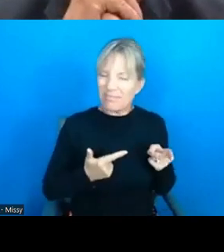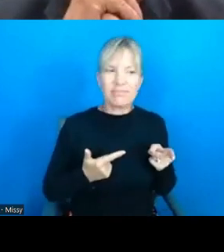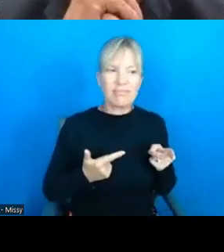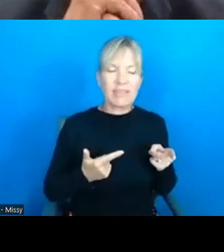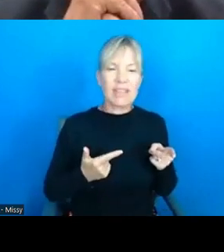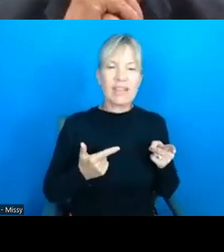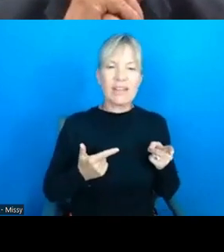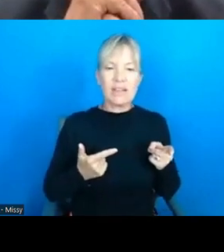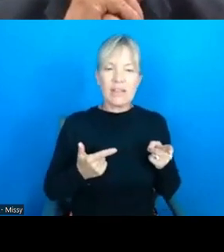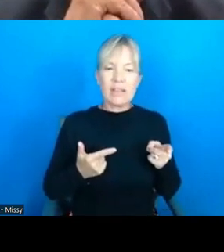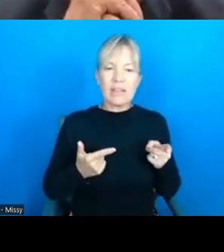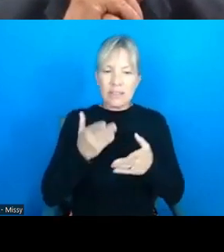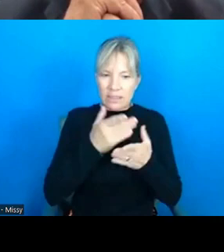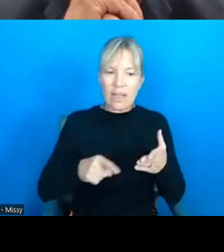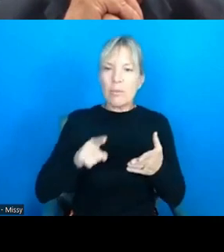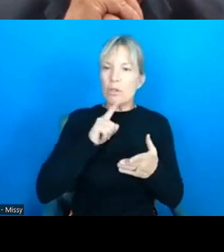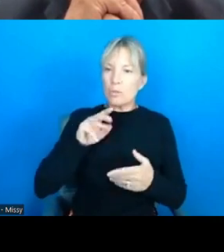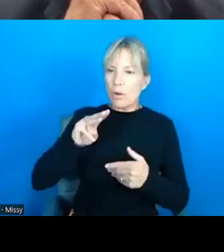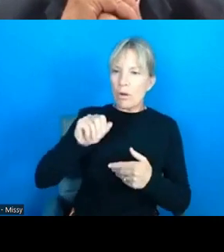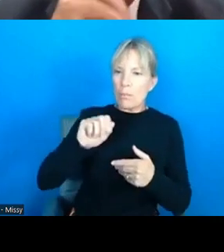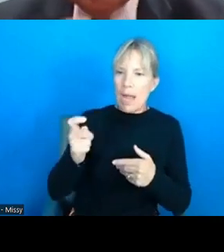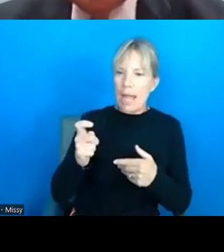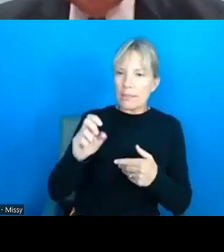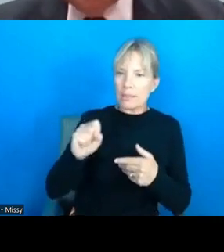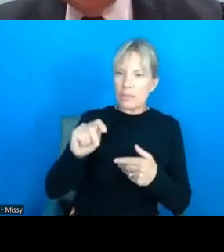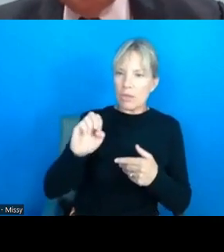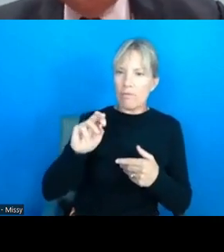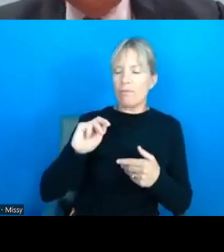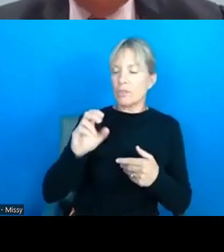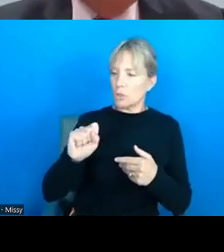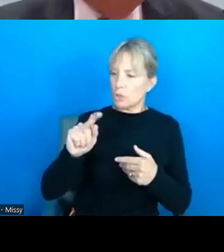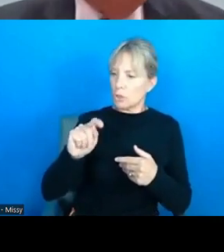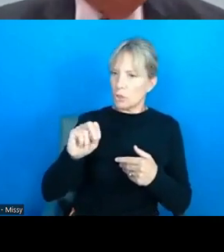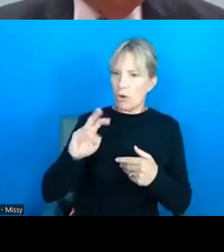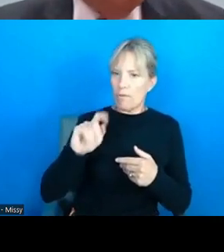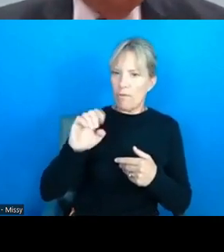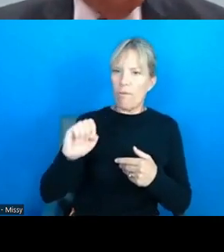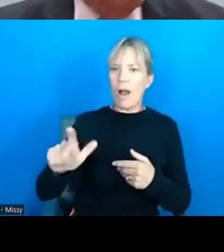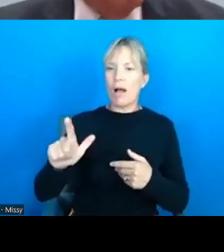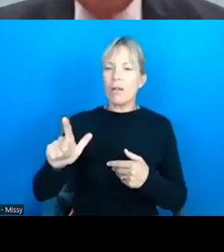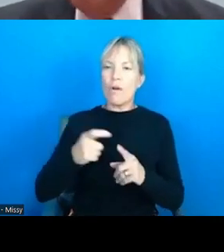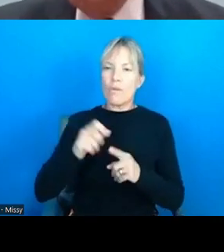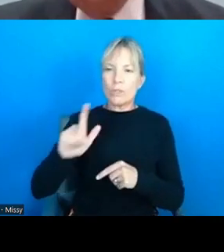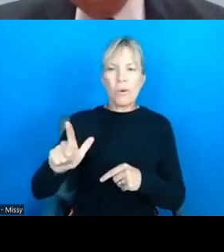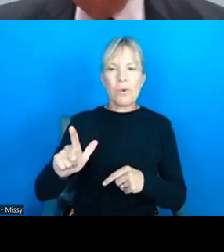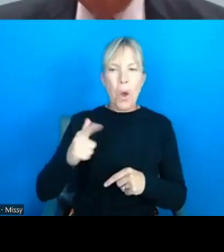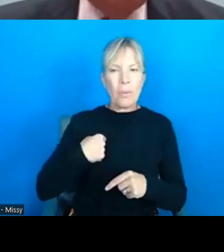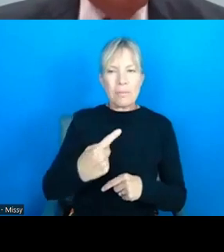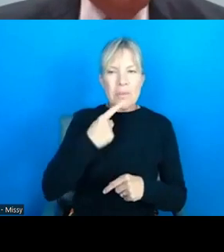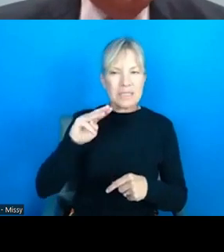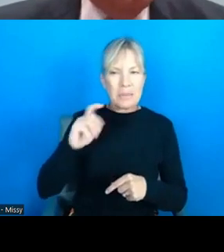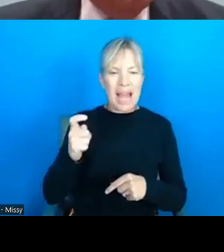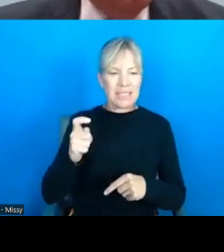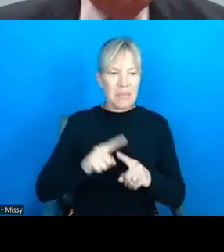Among those were Max Starkloff from St. Louis, and Colleen. We miss Max, but we're glad to have